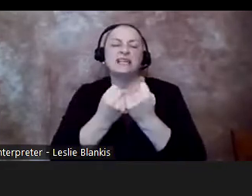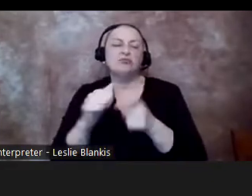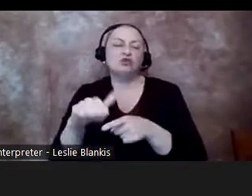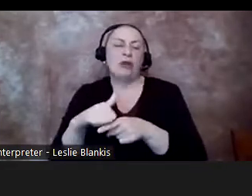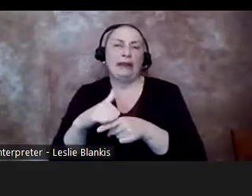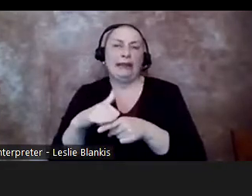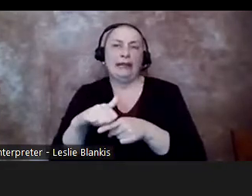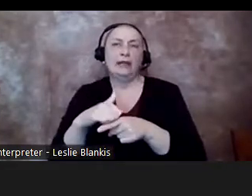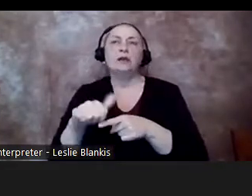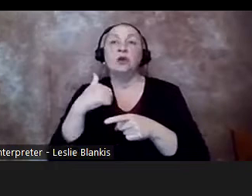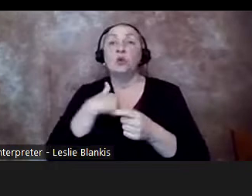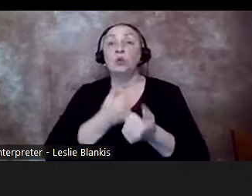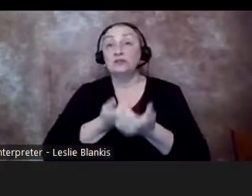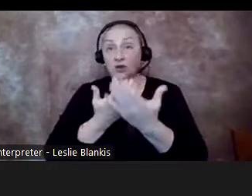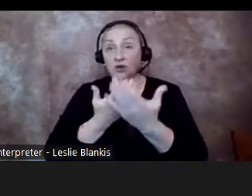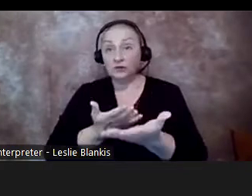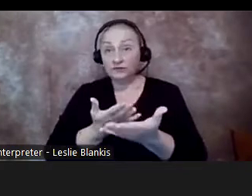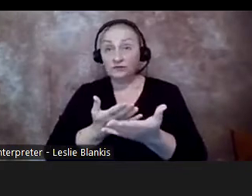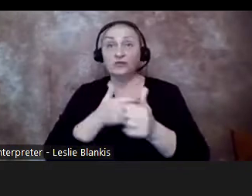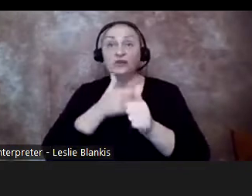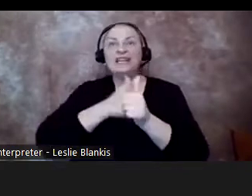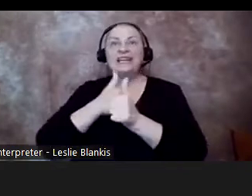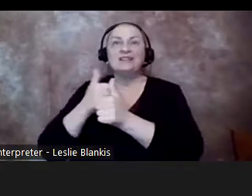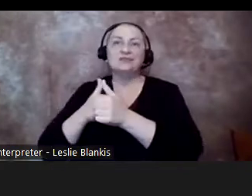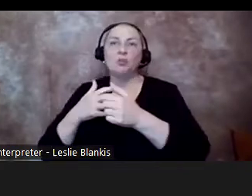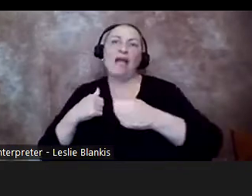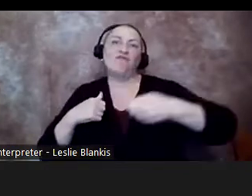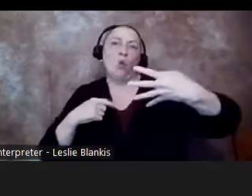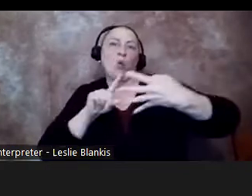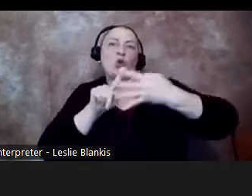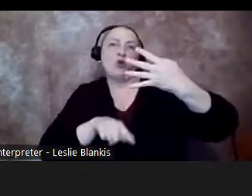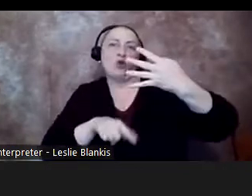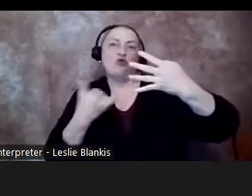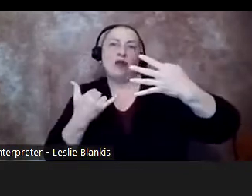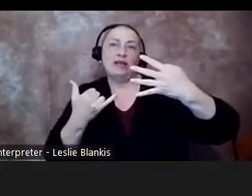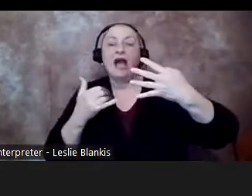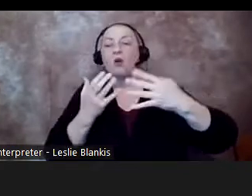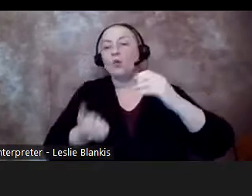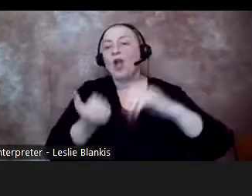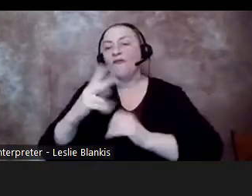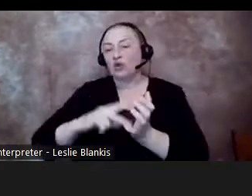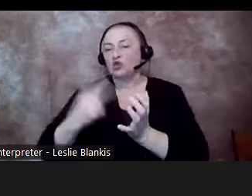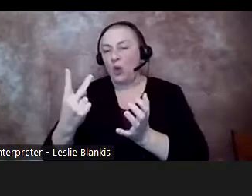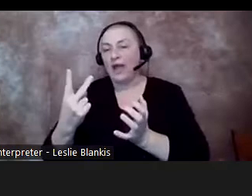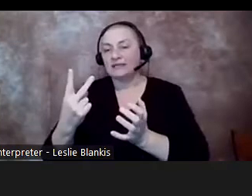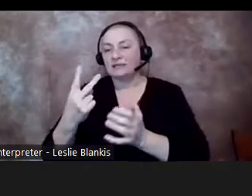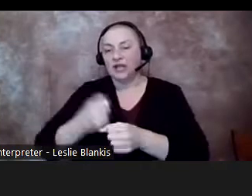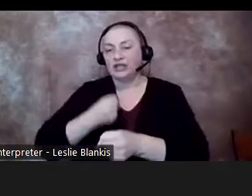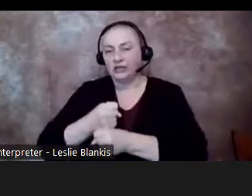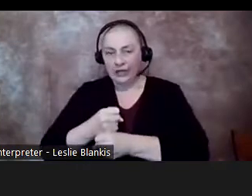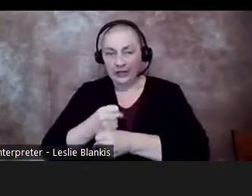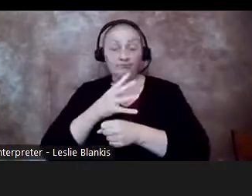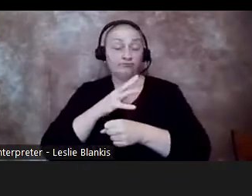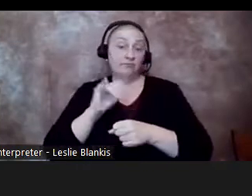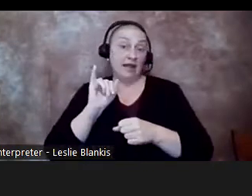offer each one of the menu of options of 4 right now, twice a year, and then also upon request, as you